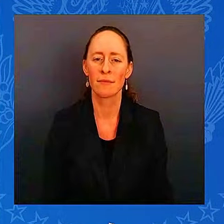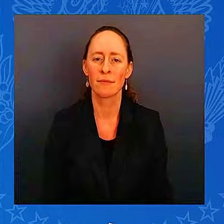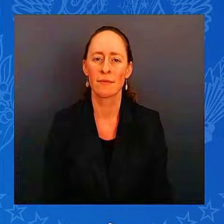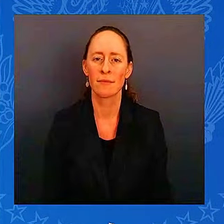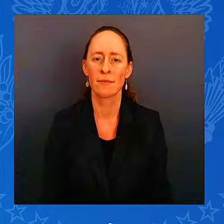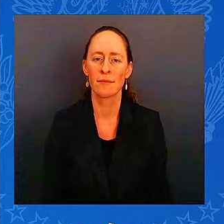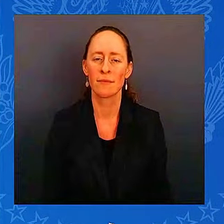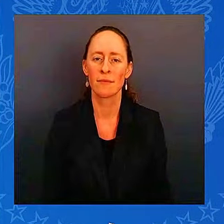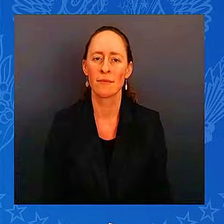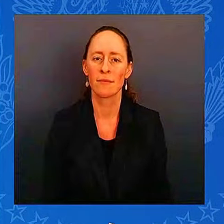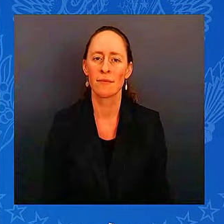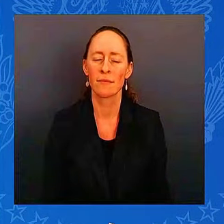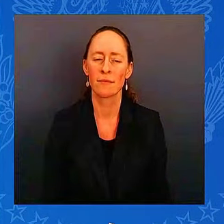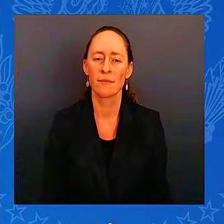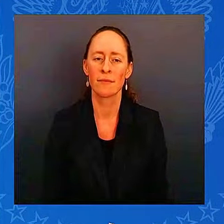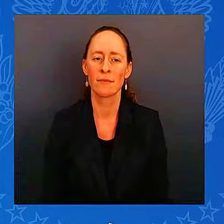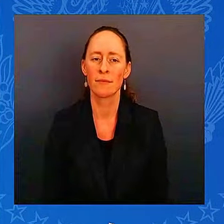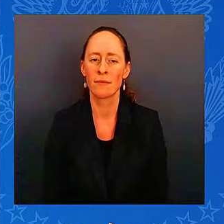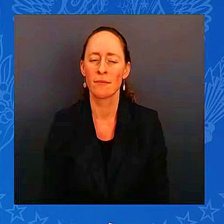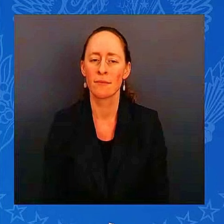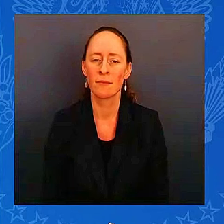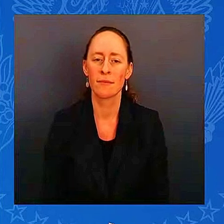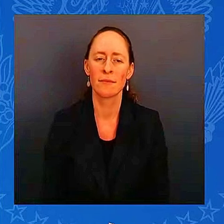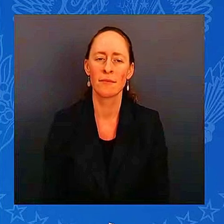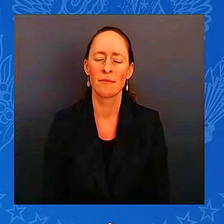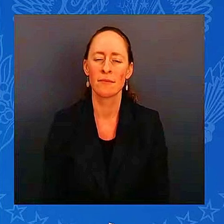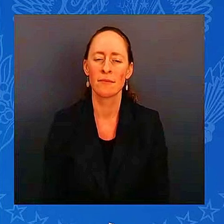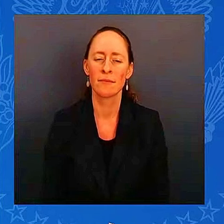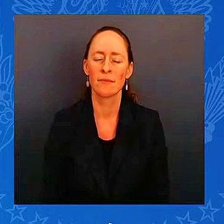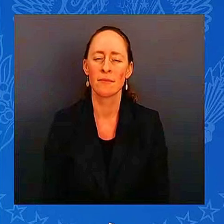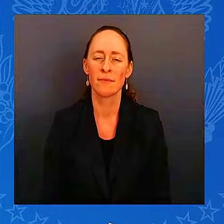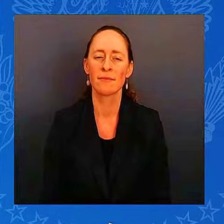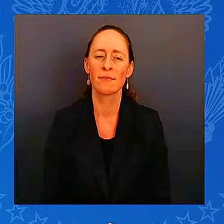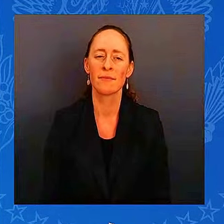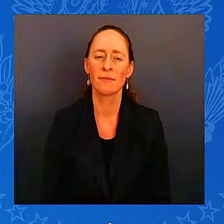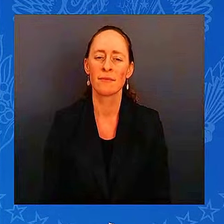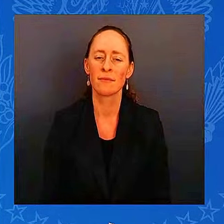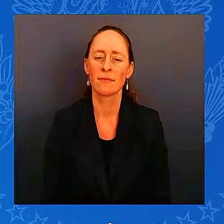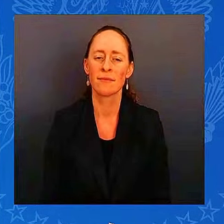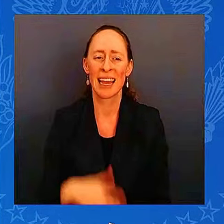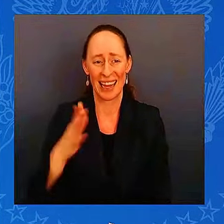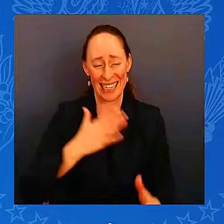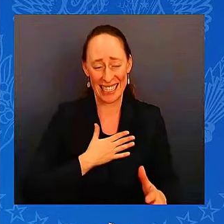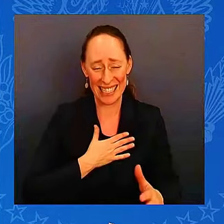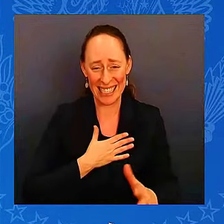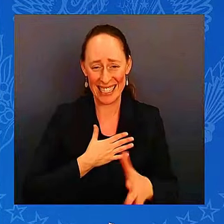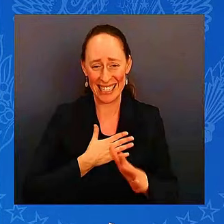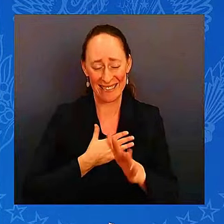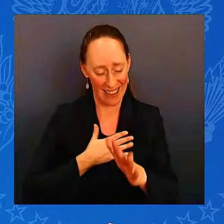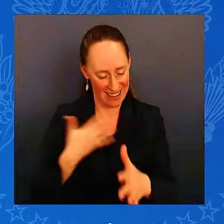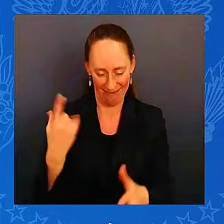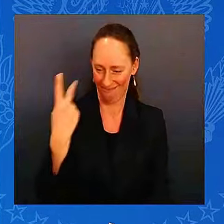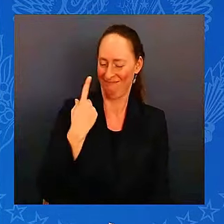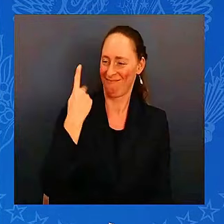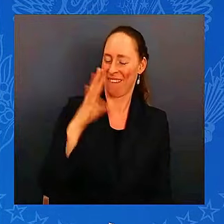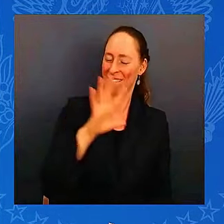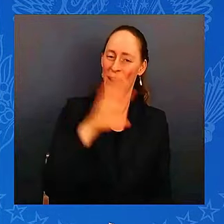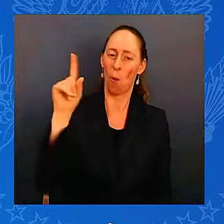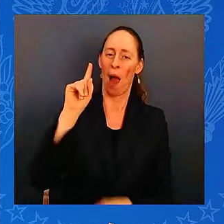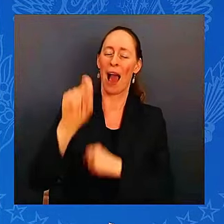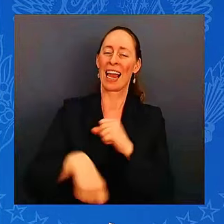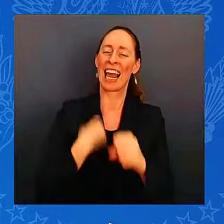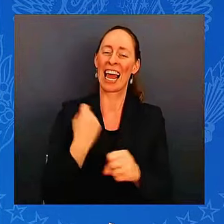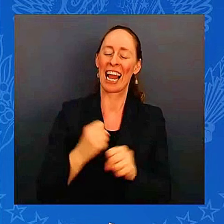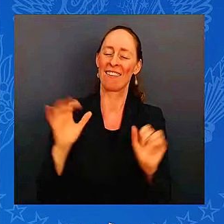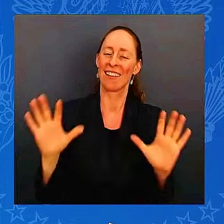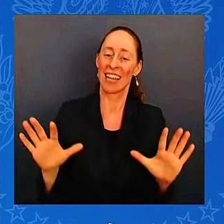it's hard to say. It's hard to say. But I give my words, Biden, I've never been more optimistic about America's future.